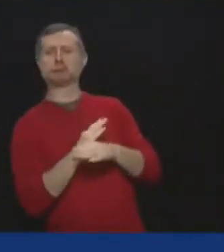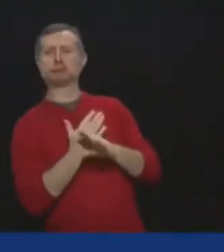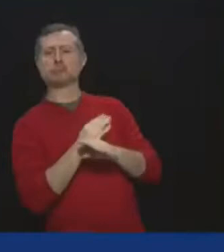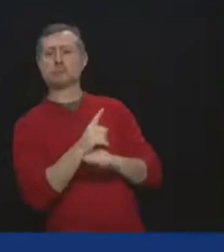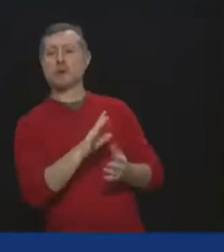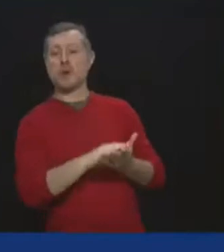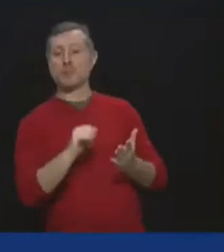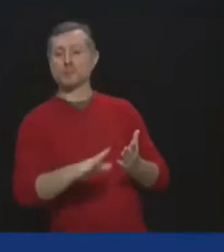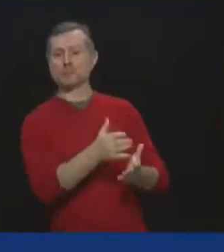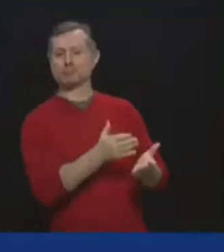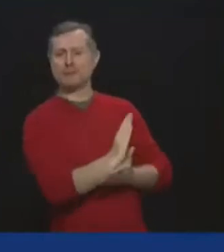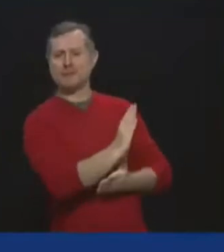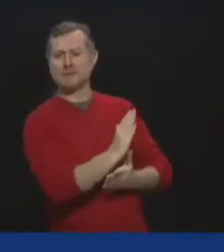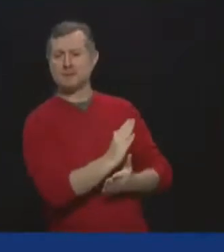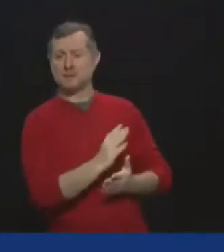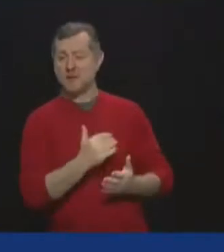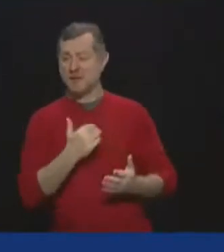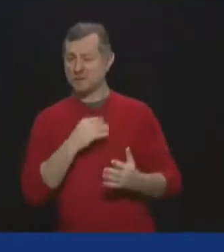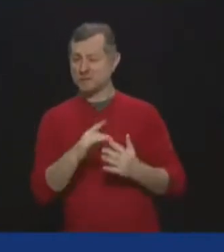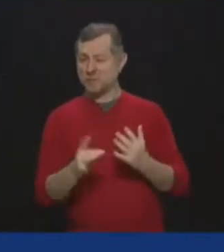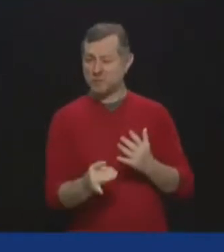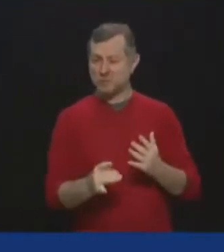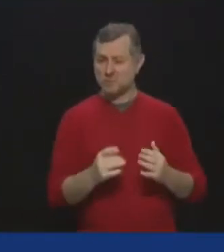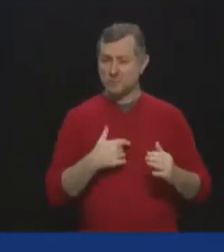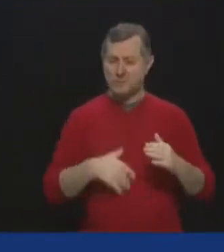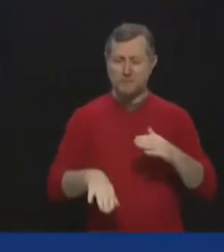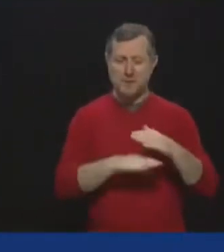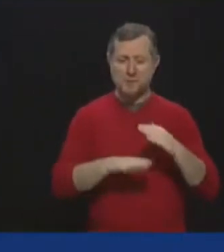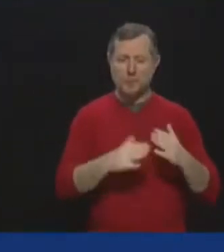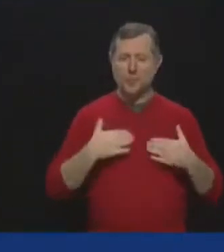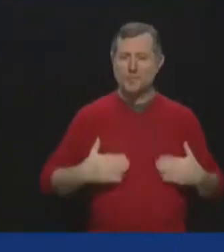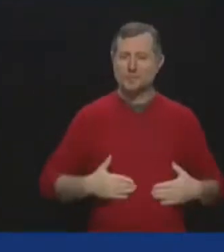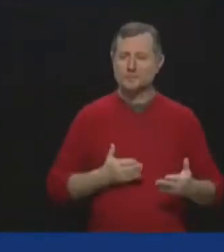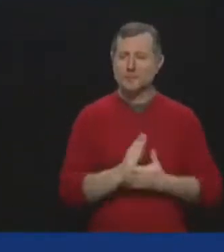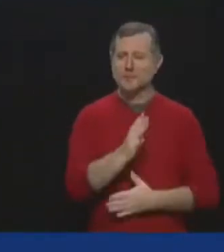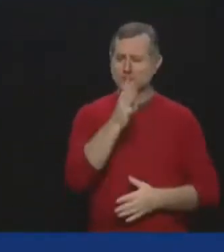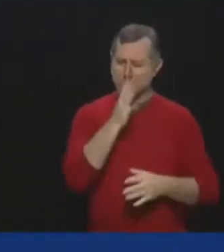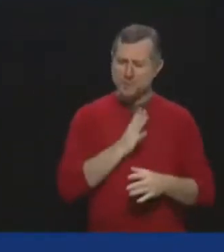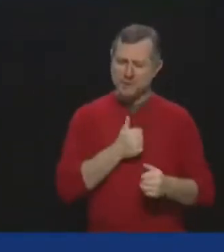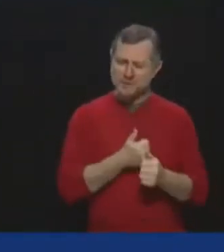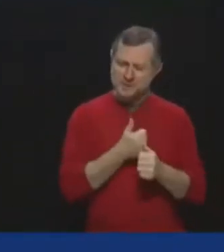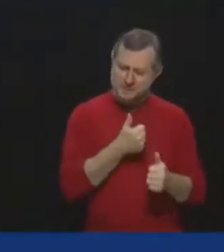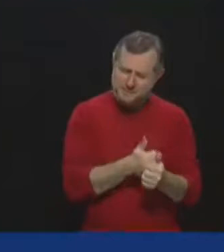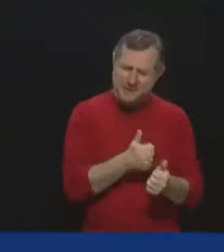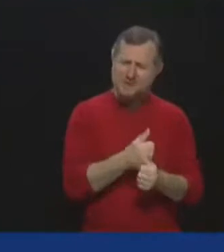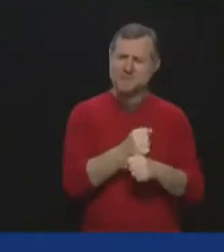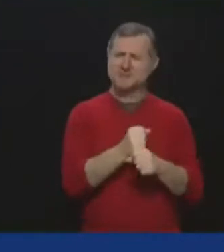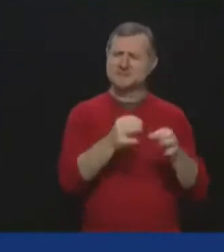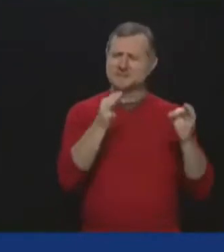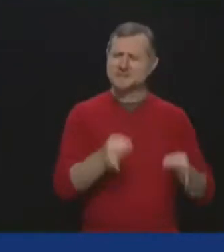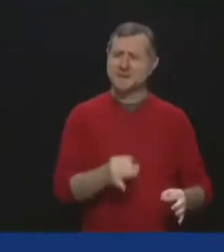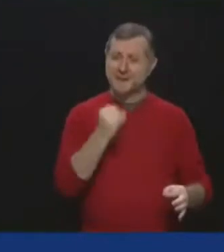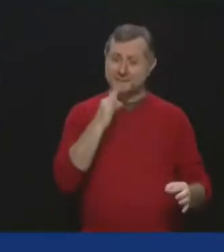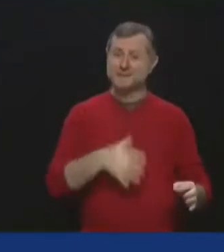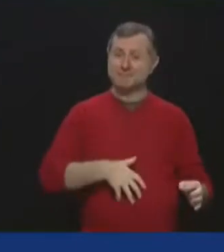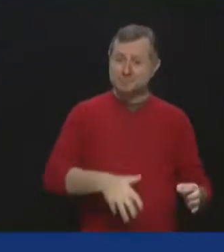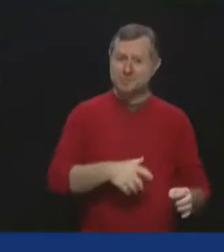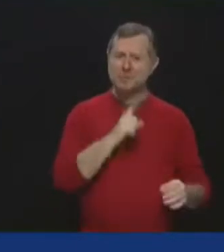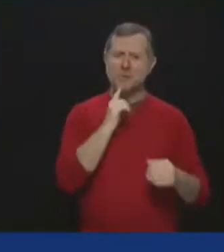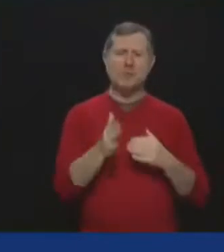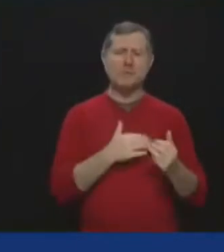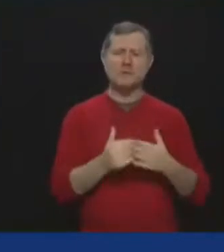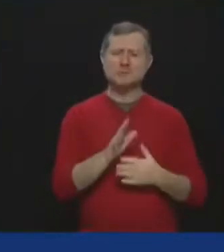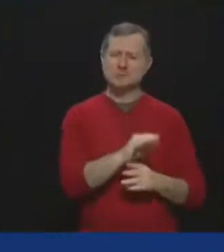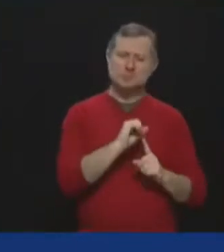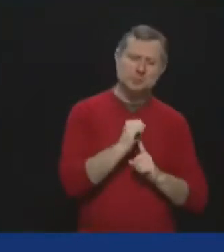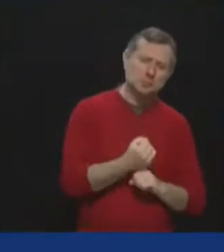freedom, basic human rights to decide what they do with their bodies, when they have children, under what circumstances